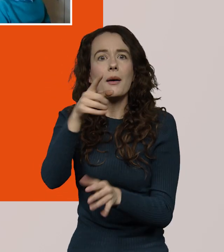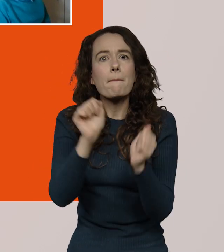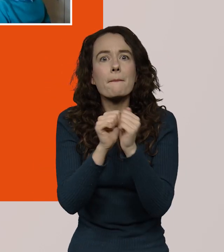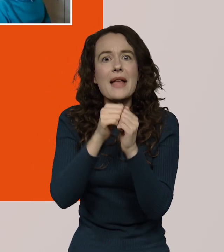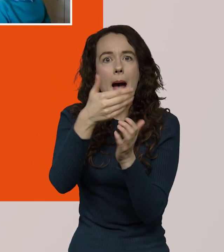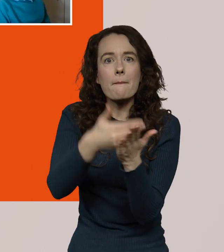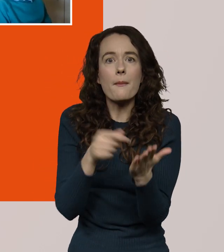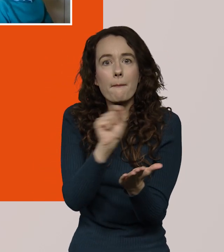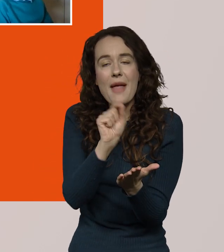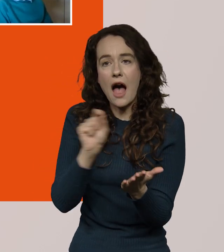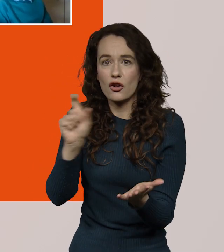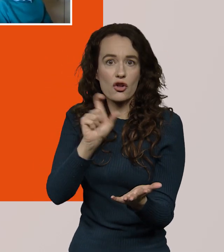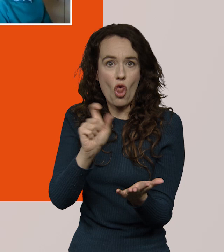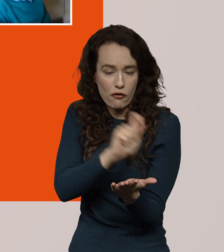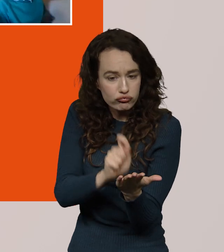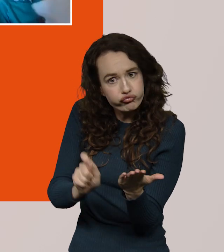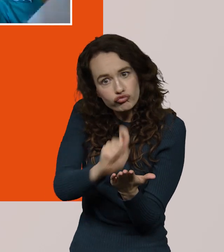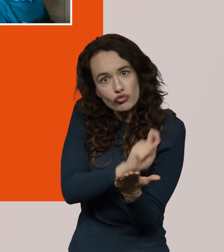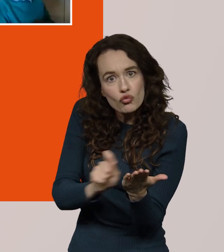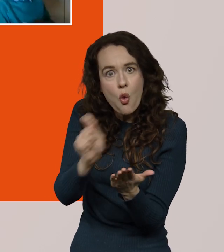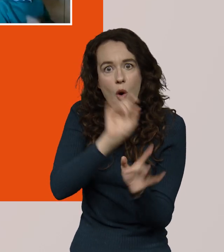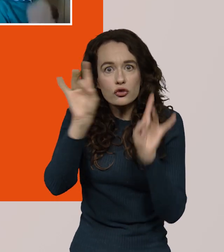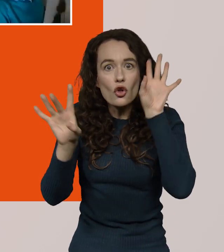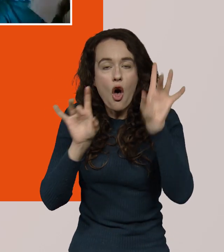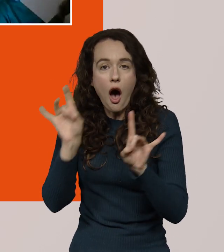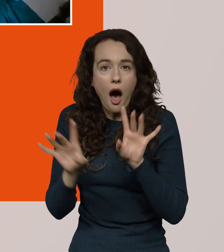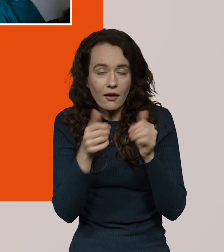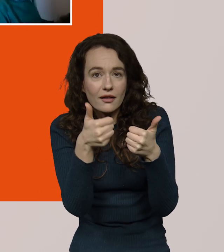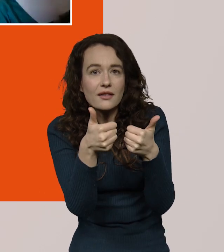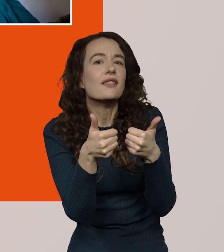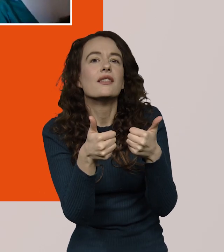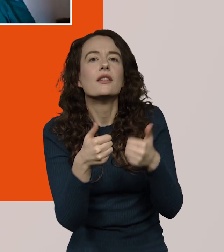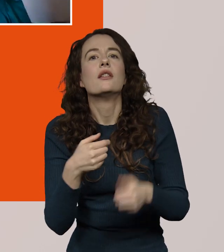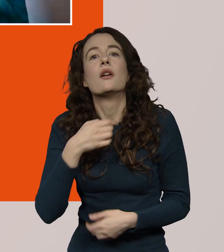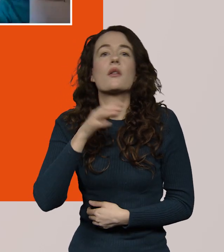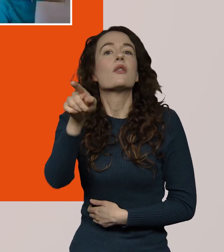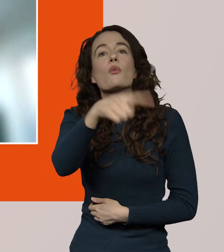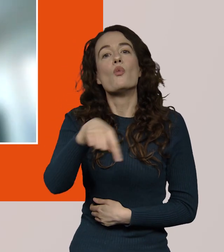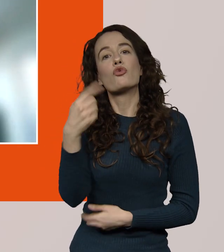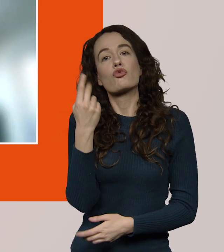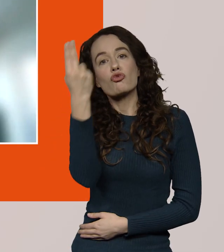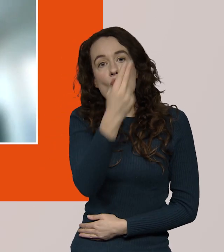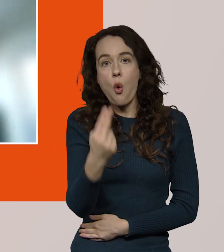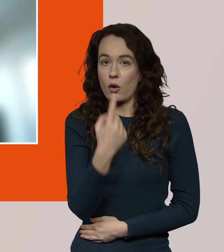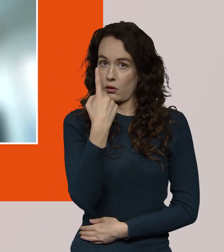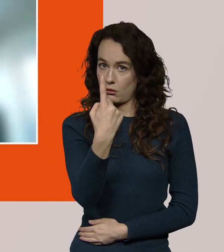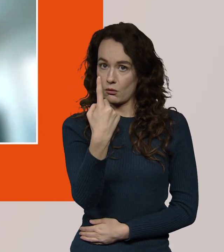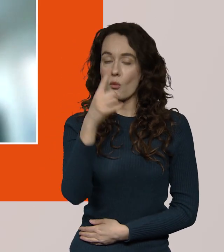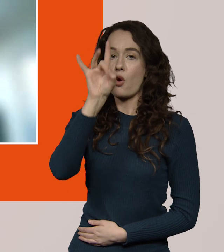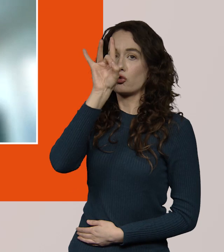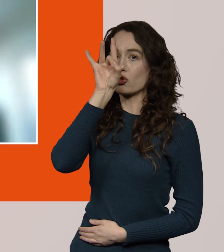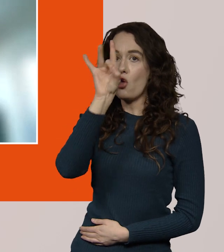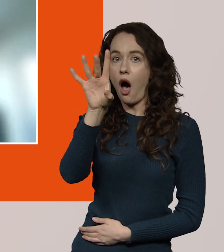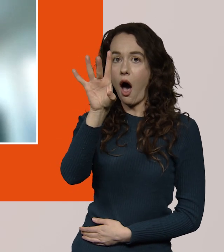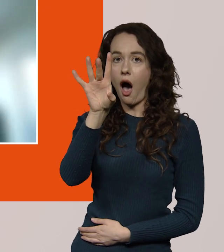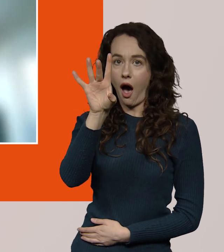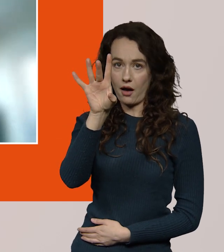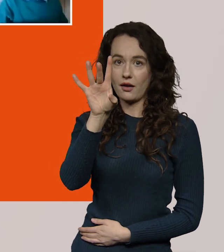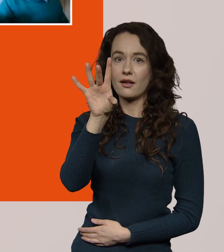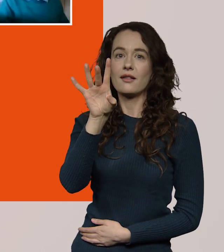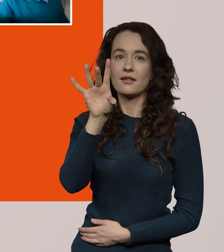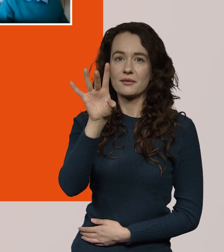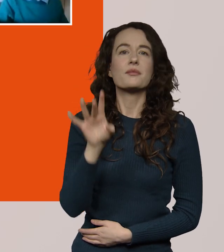you so much, everyone, for sharing those thoughts. And for our friends watching in school or at home right now, you can always just hit the pause button right here if